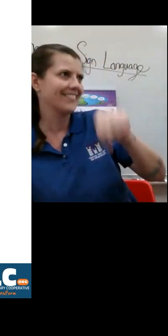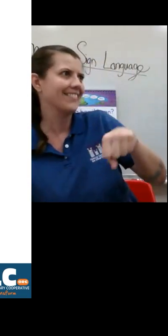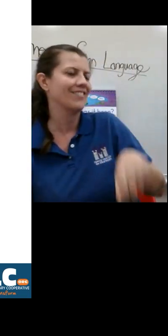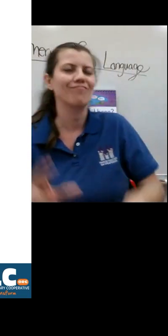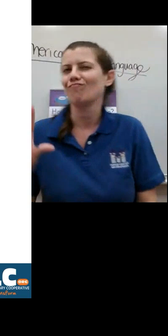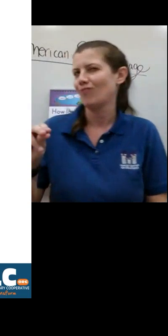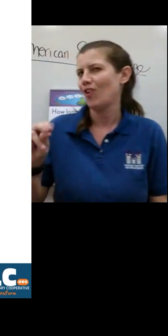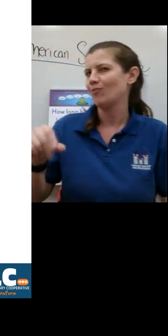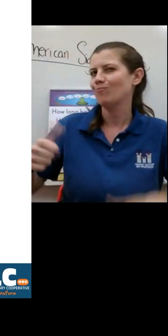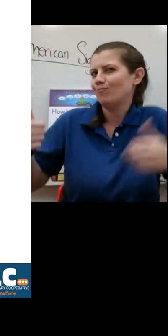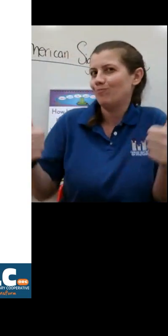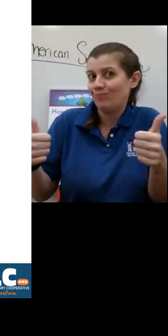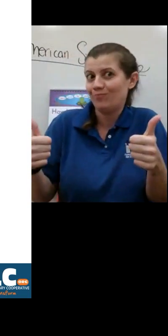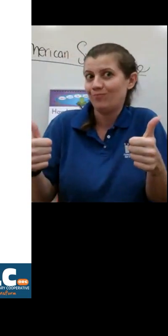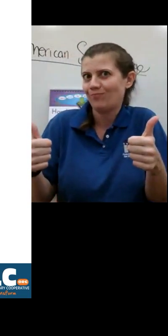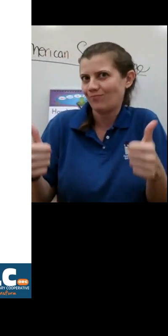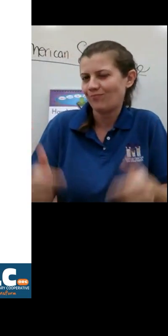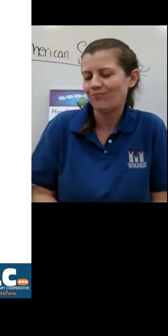Yes.